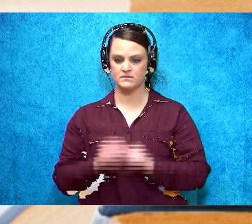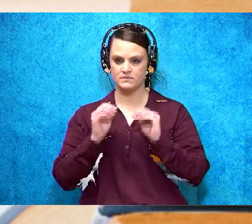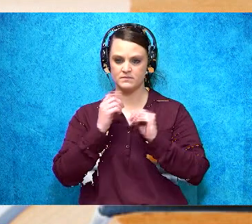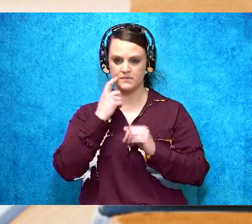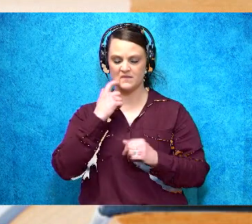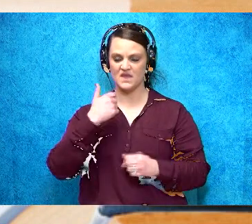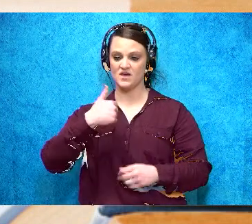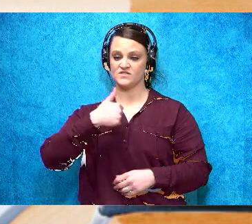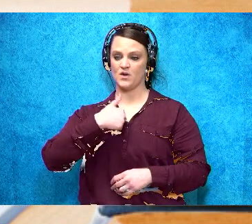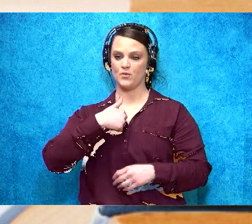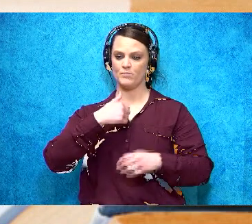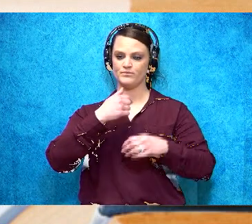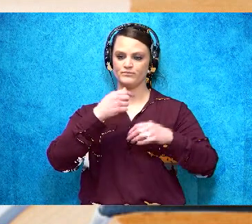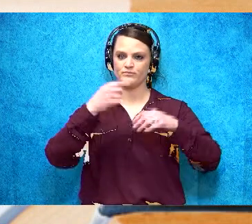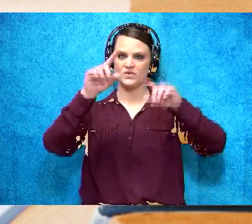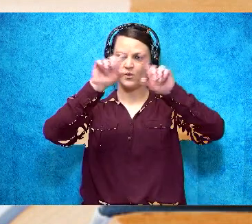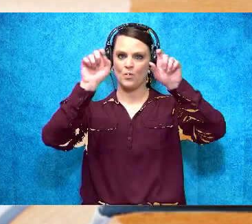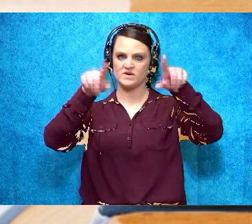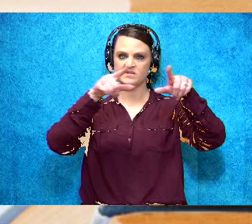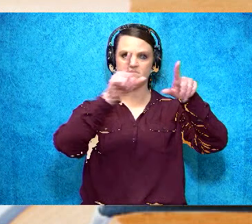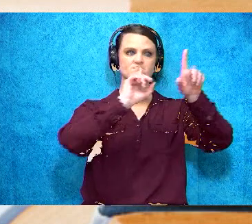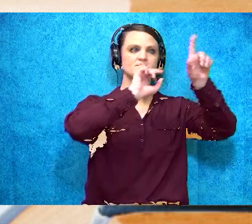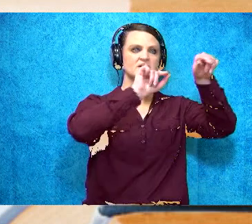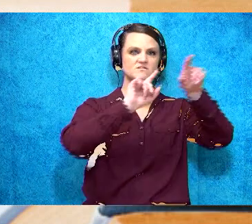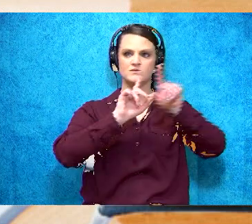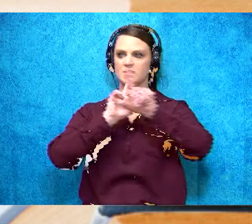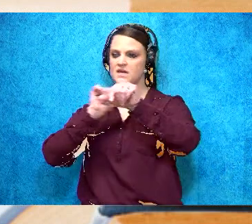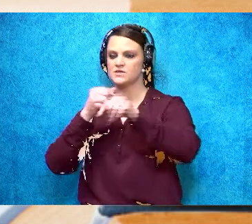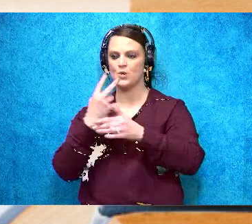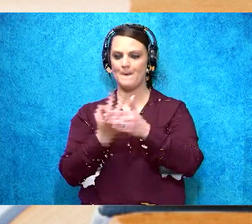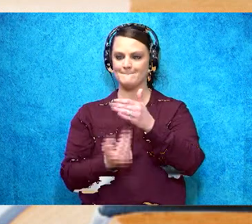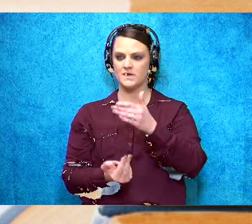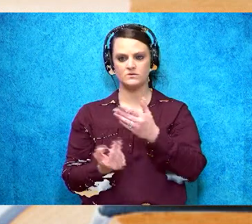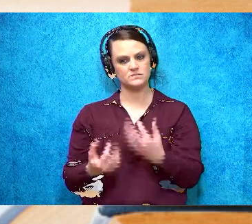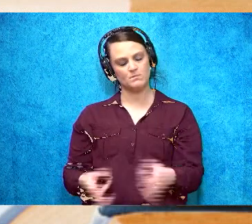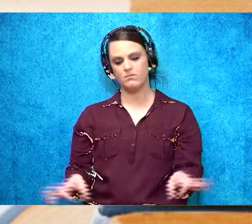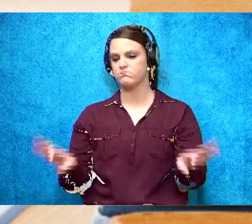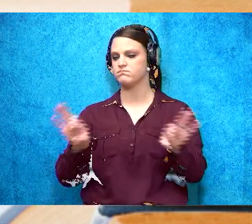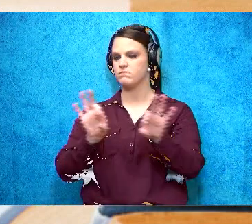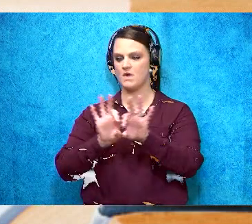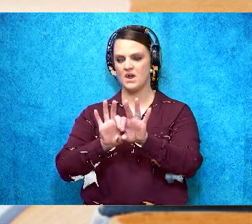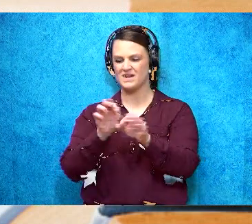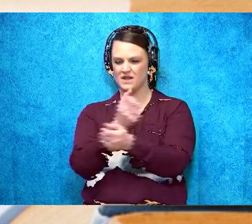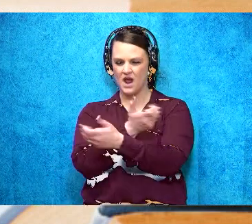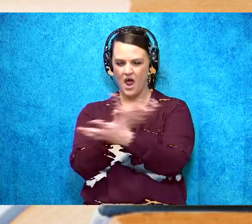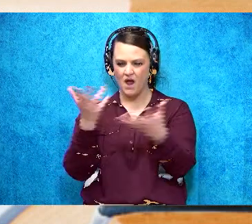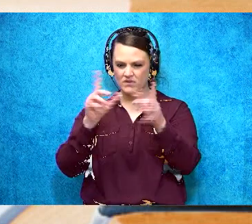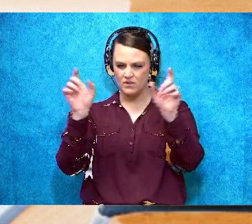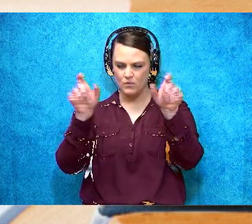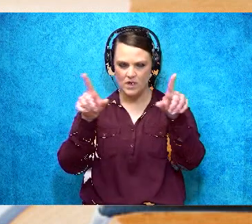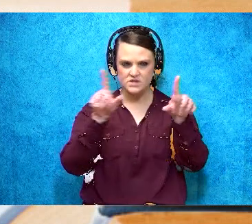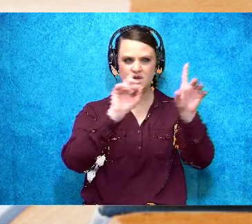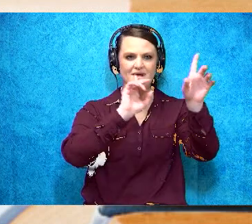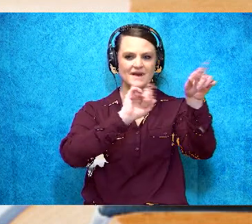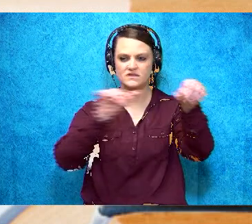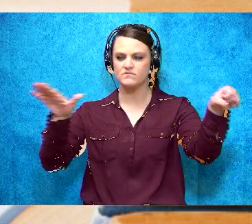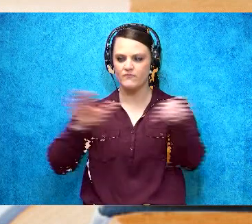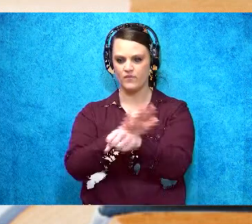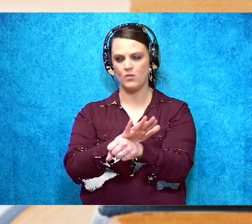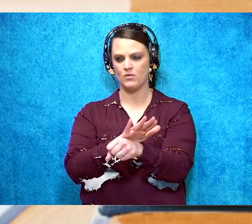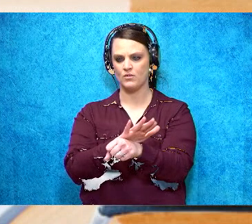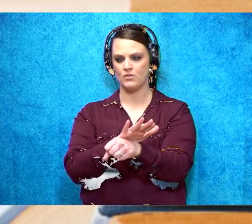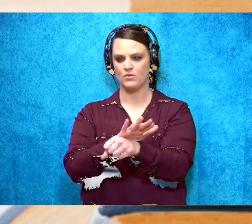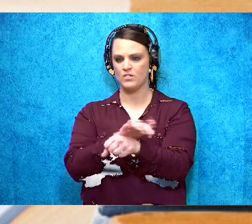I've answered both parts of my question, and that's always vitally important that you answer everything that a question is asking. Don't leave anything